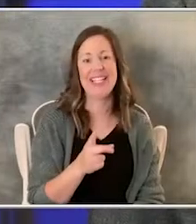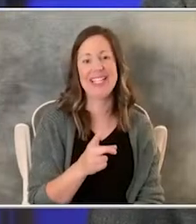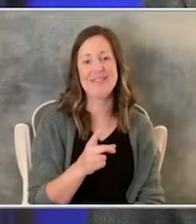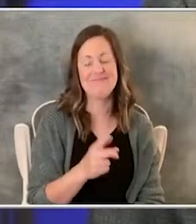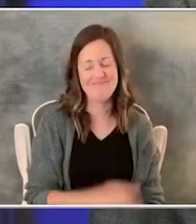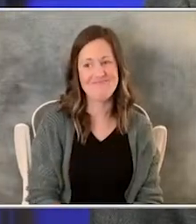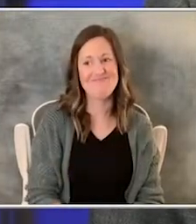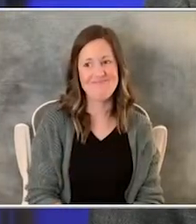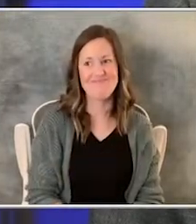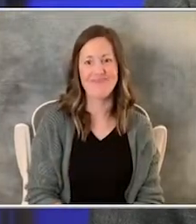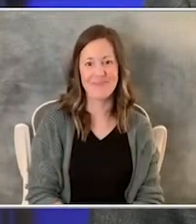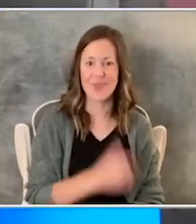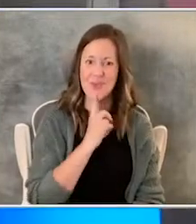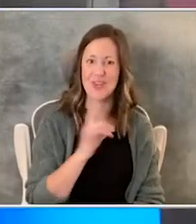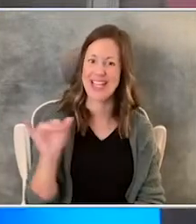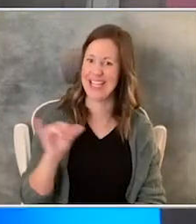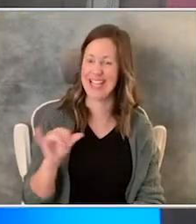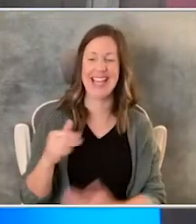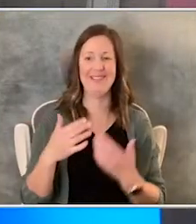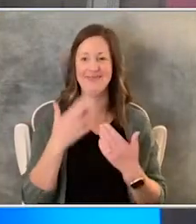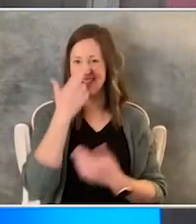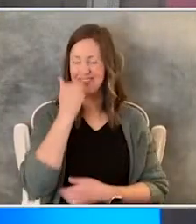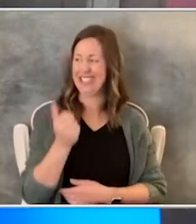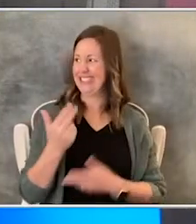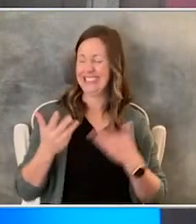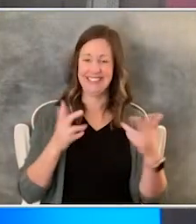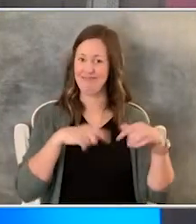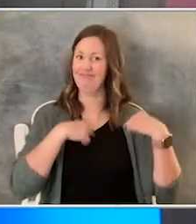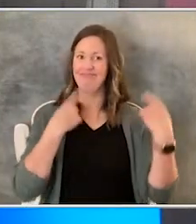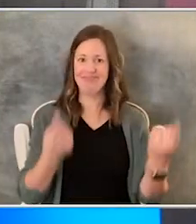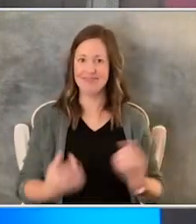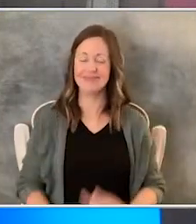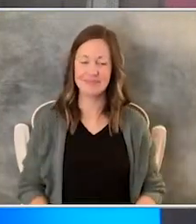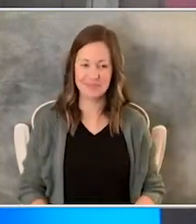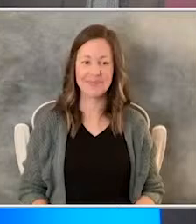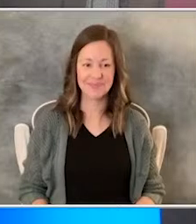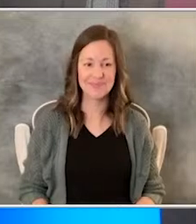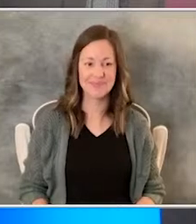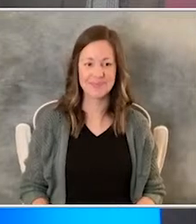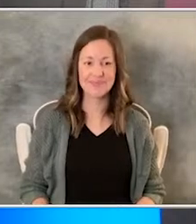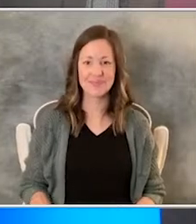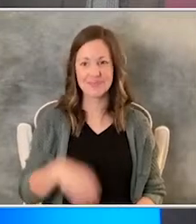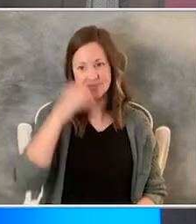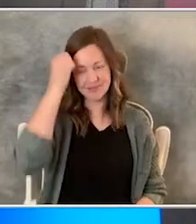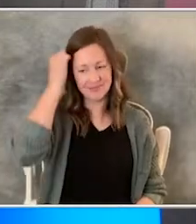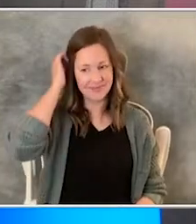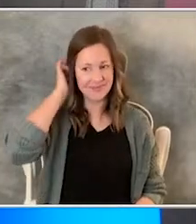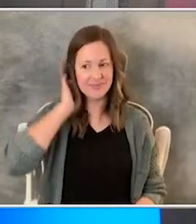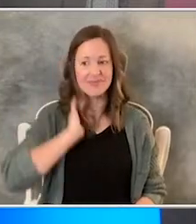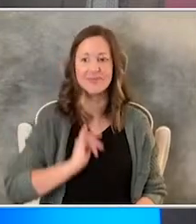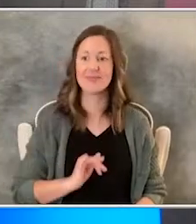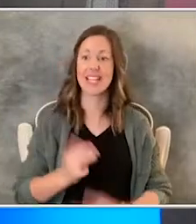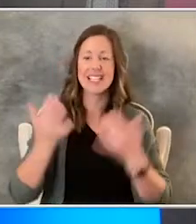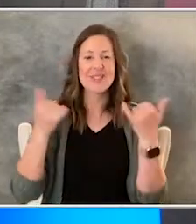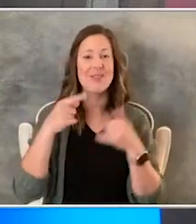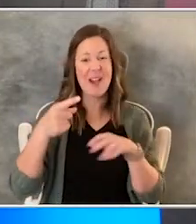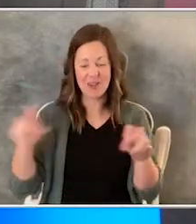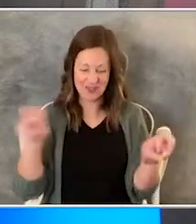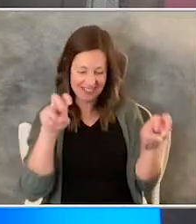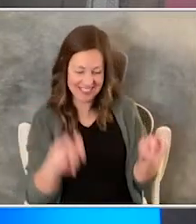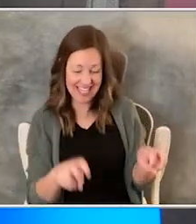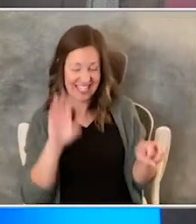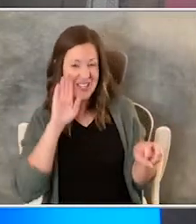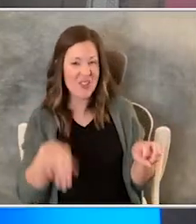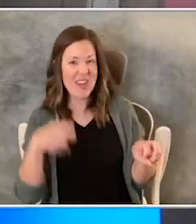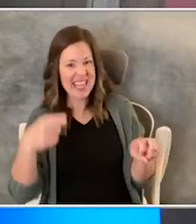pediatric hospitalist here in Kansas City at Children's, and then one is applying right now. She's an internist,